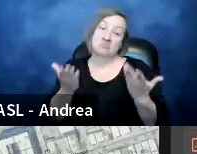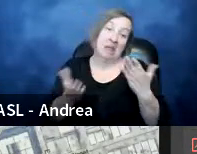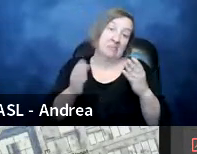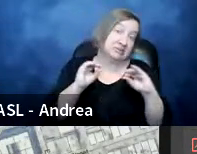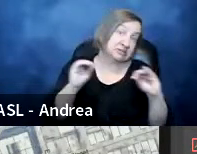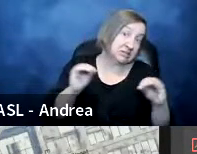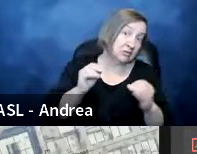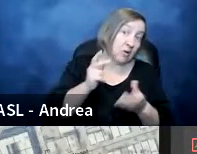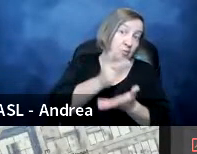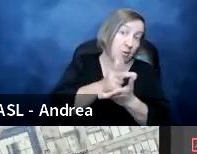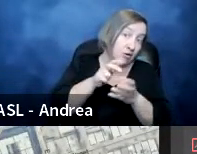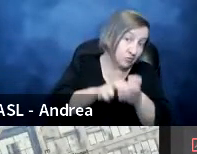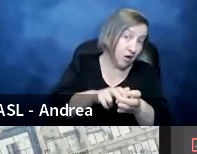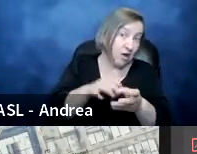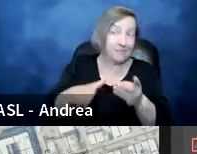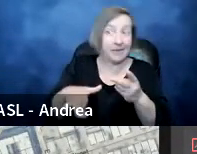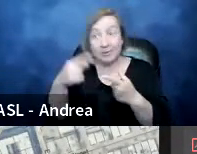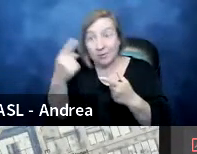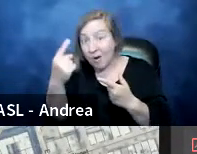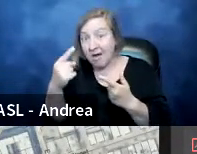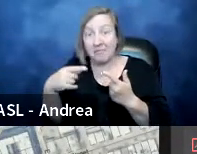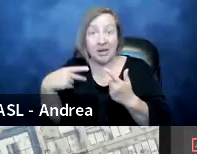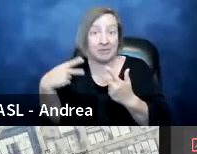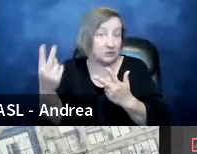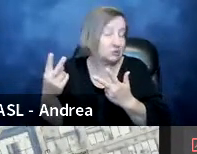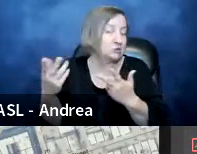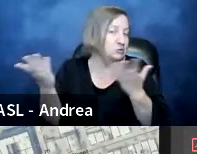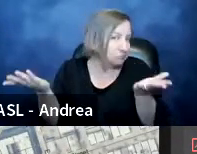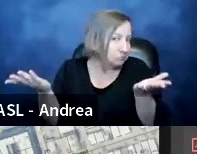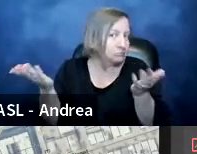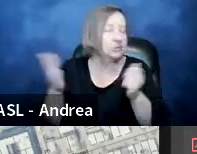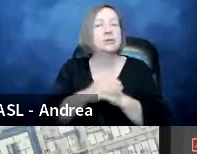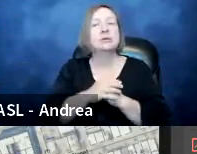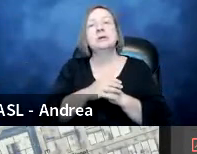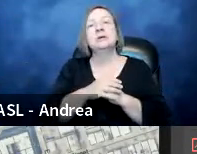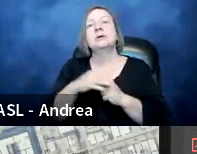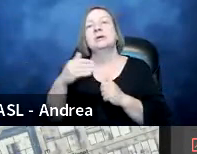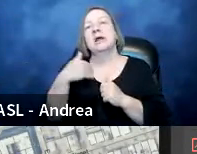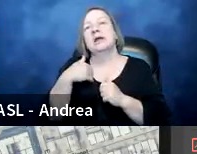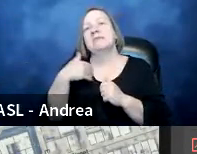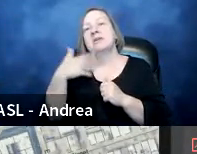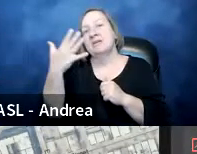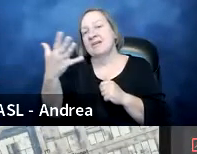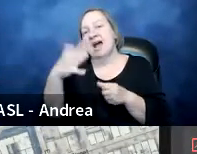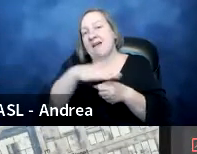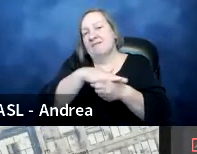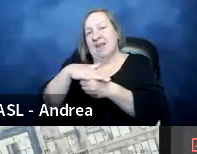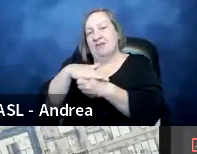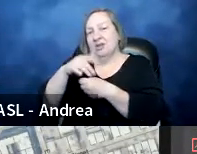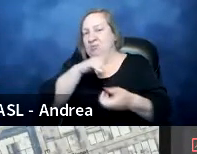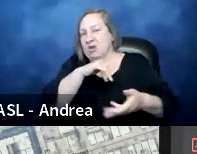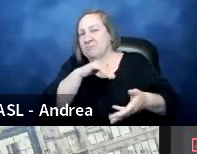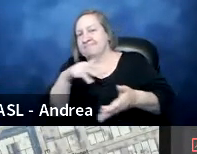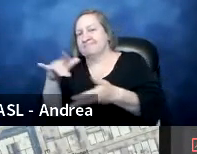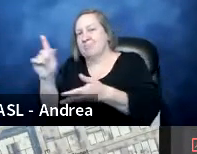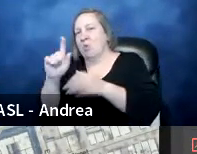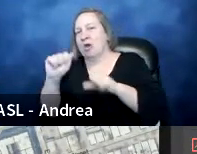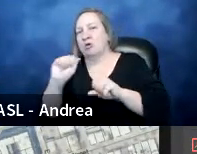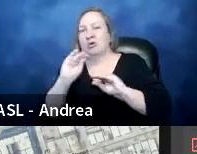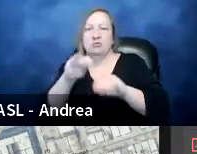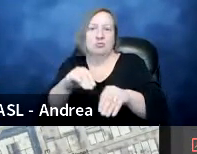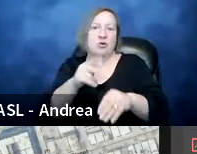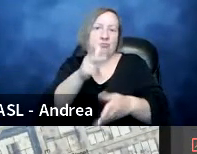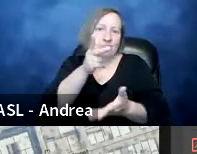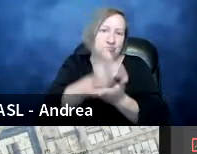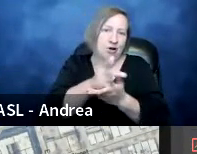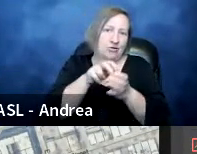park and ride to 2 park and rides. There are actually 5 areas being studied for park and rides. The